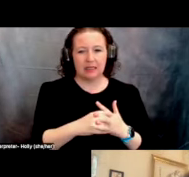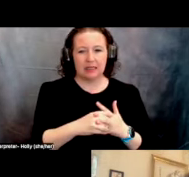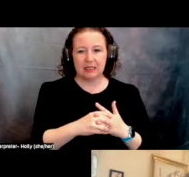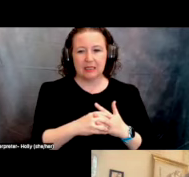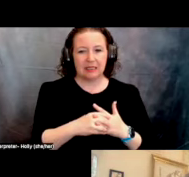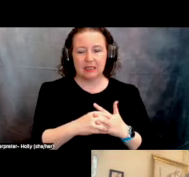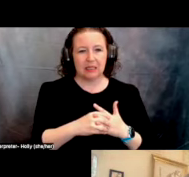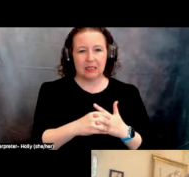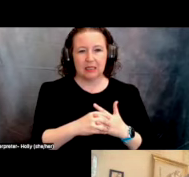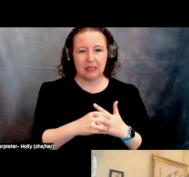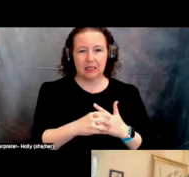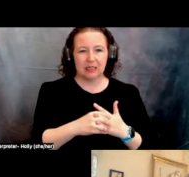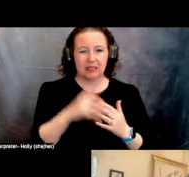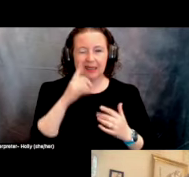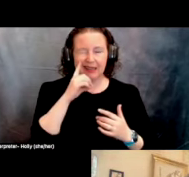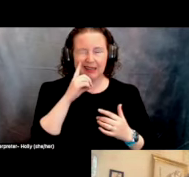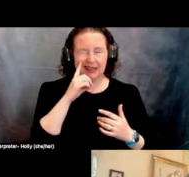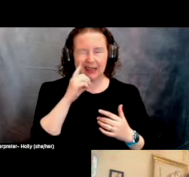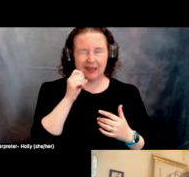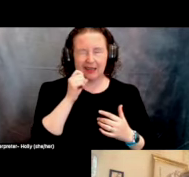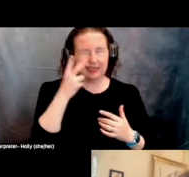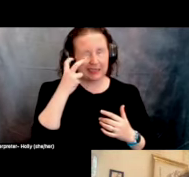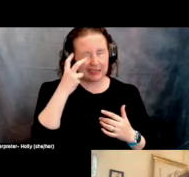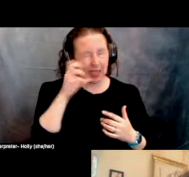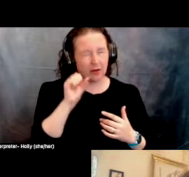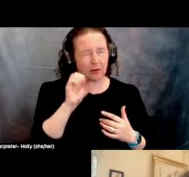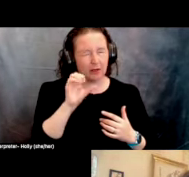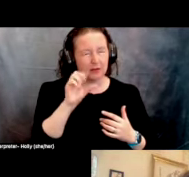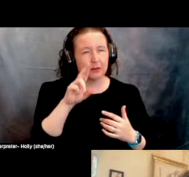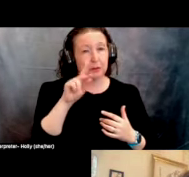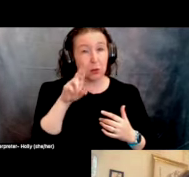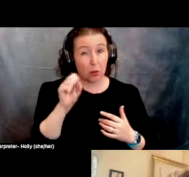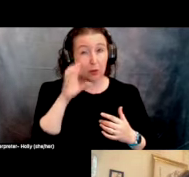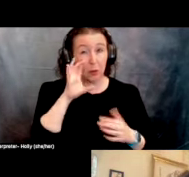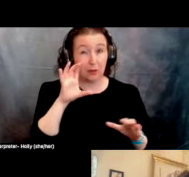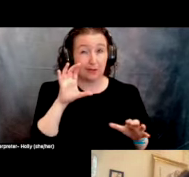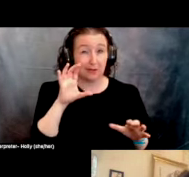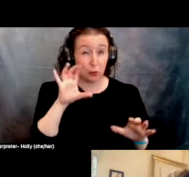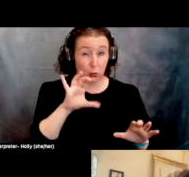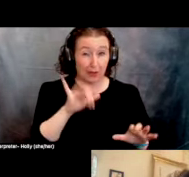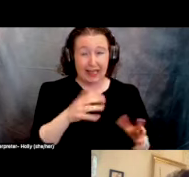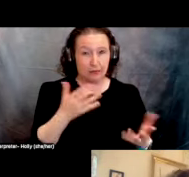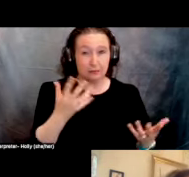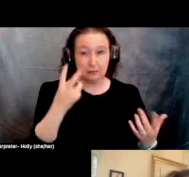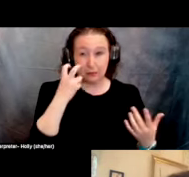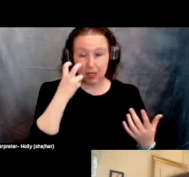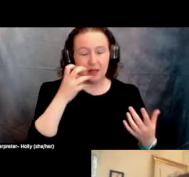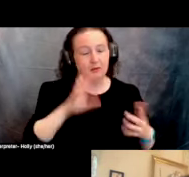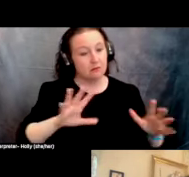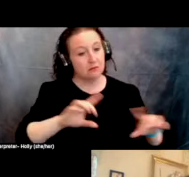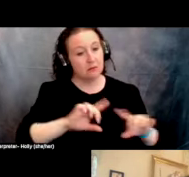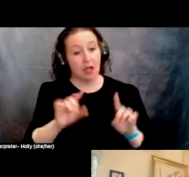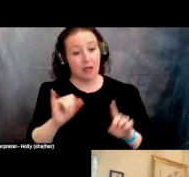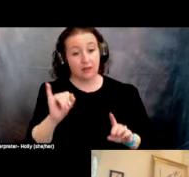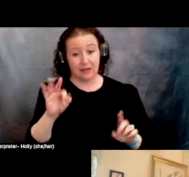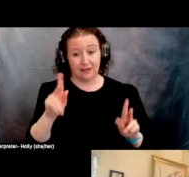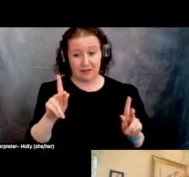think they will. But, you know, I'm sure that, you know, if people